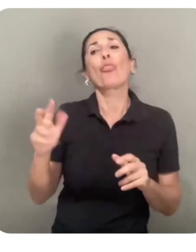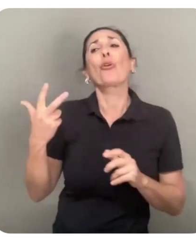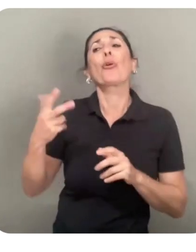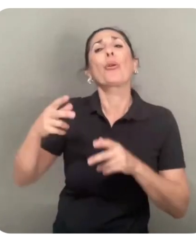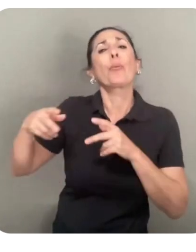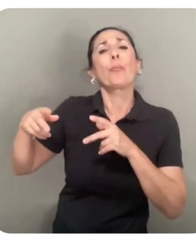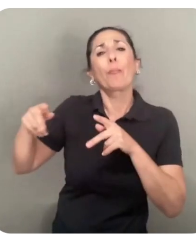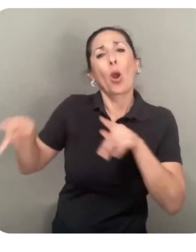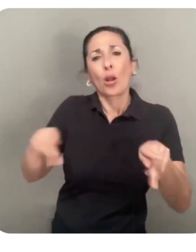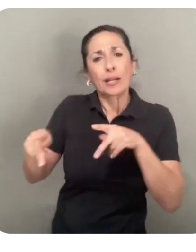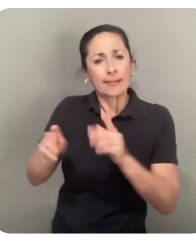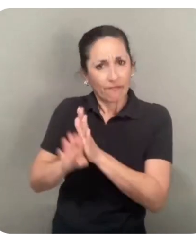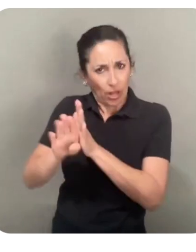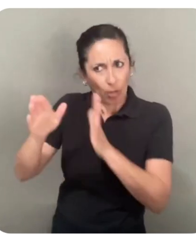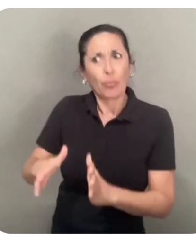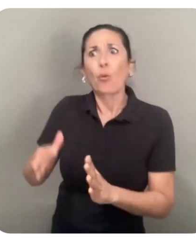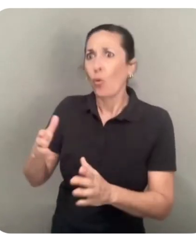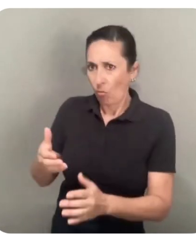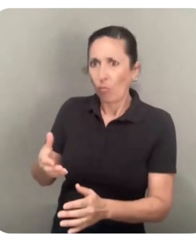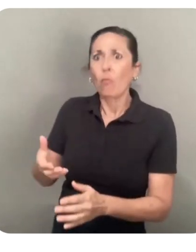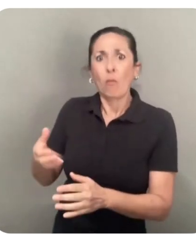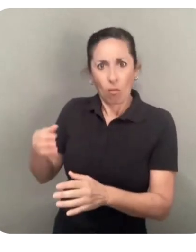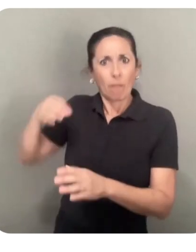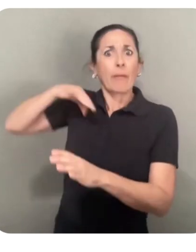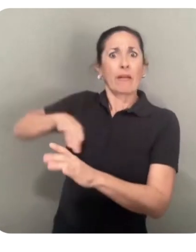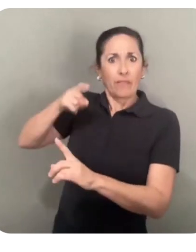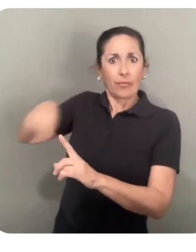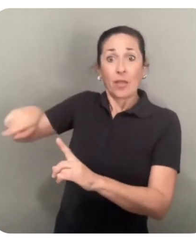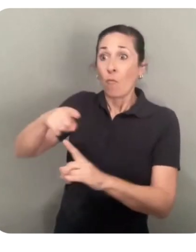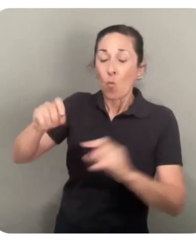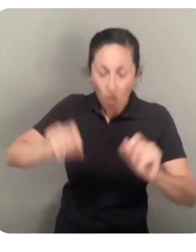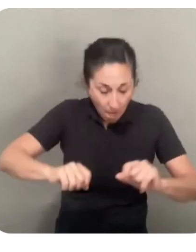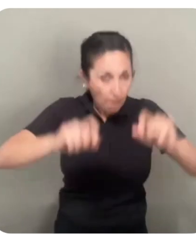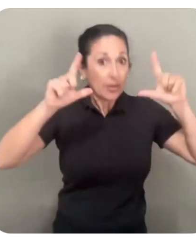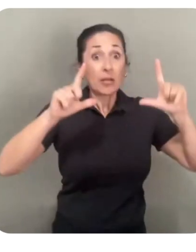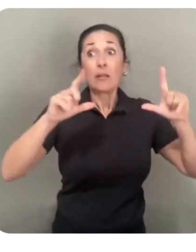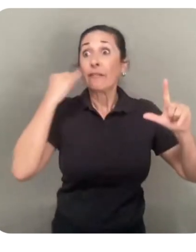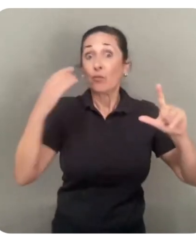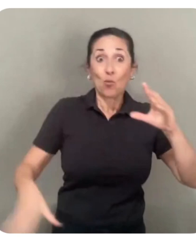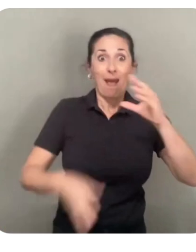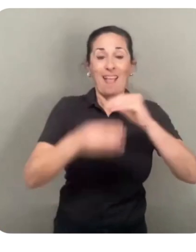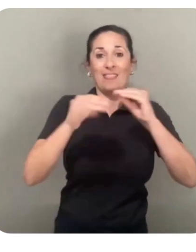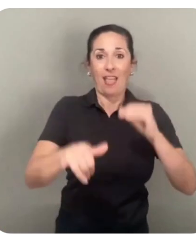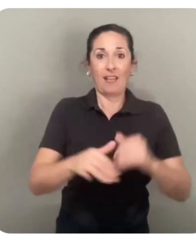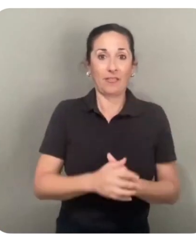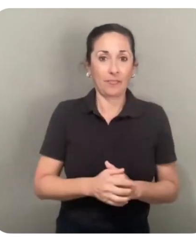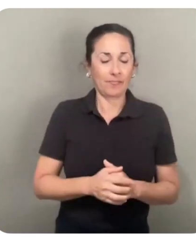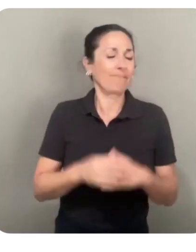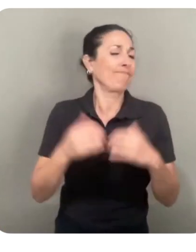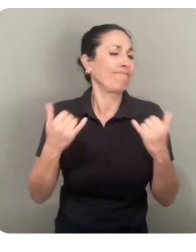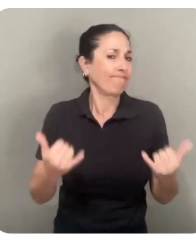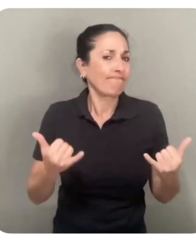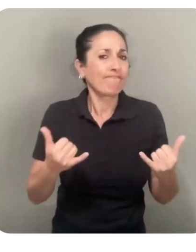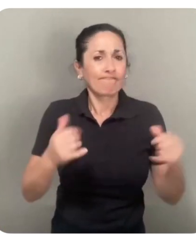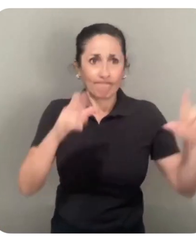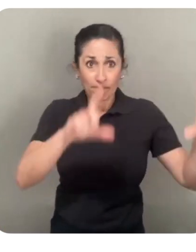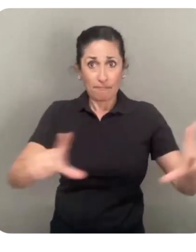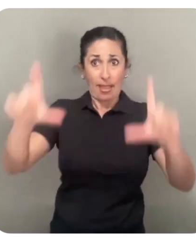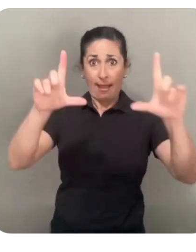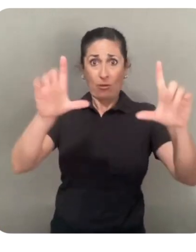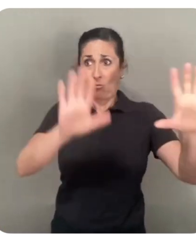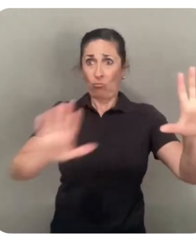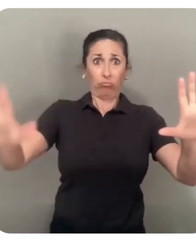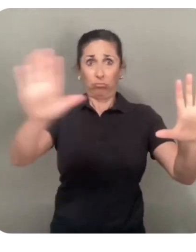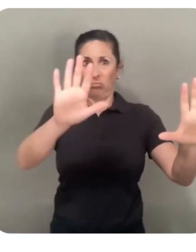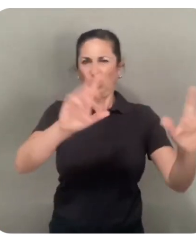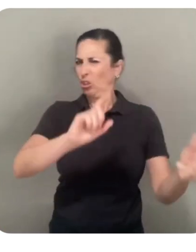to integrate into their apps, which will appear automatically once added. Now, these panel features